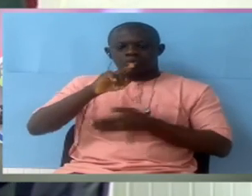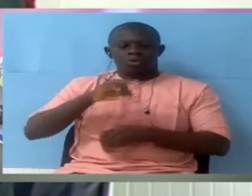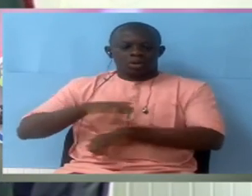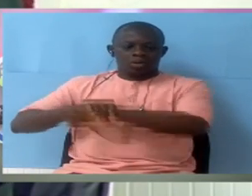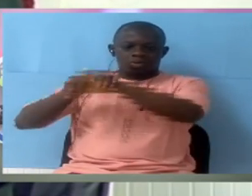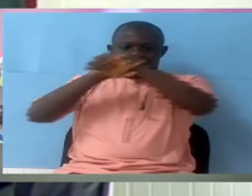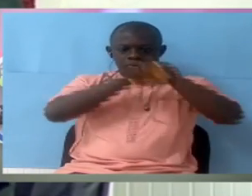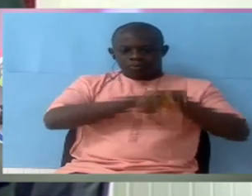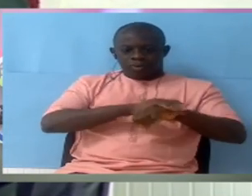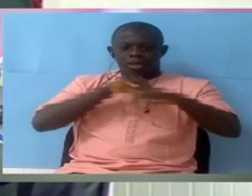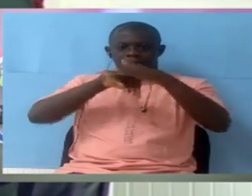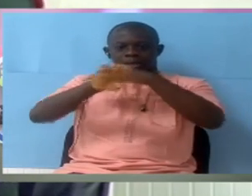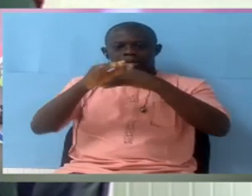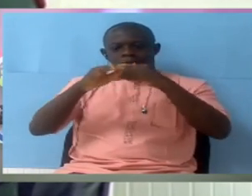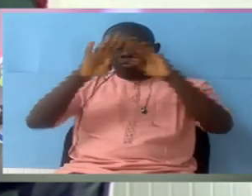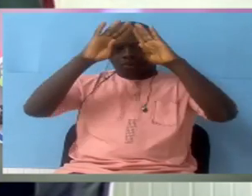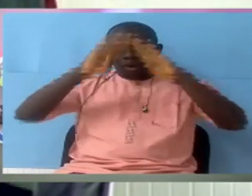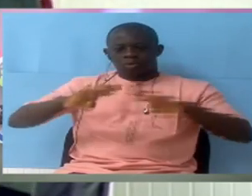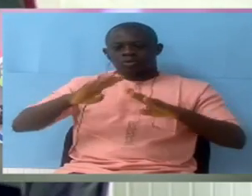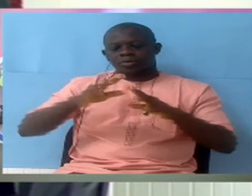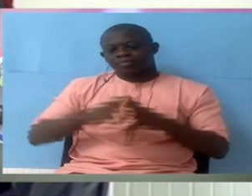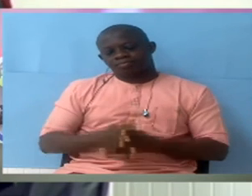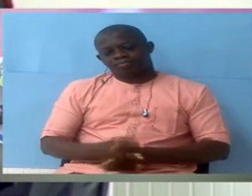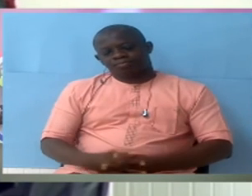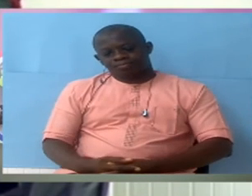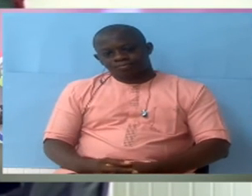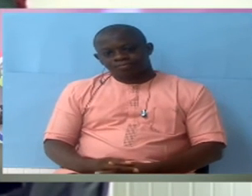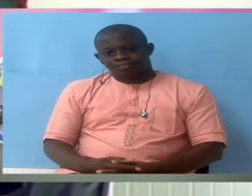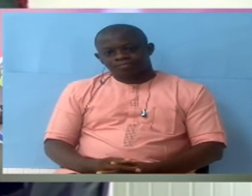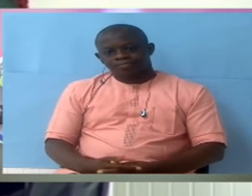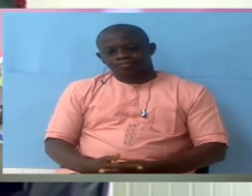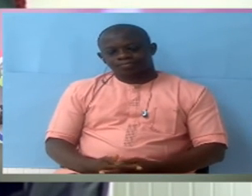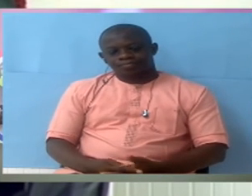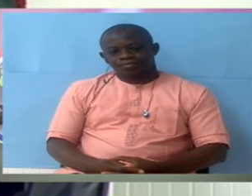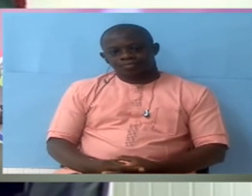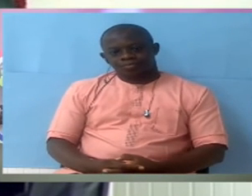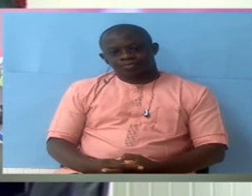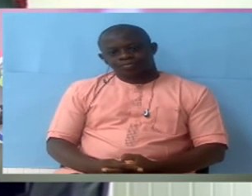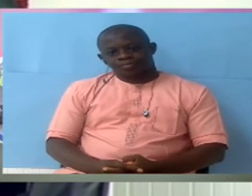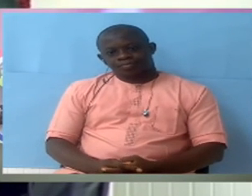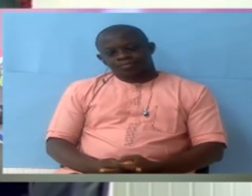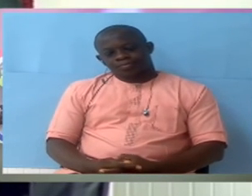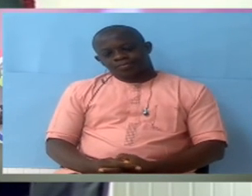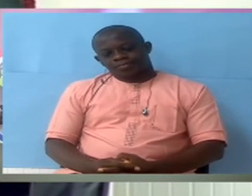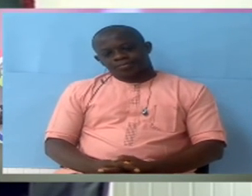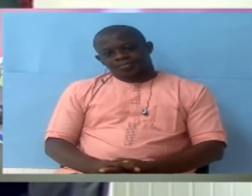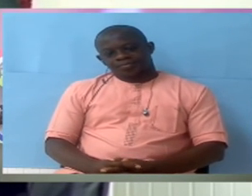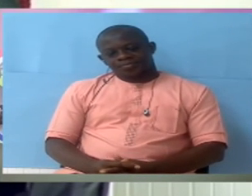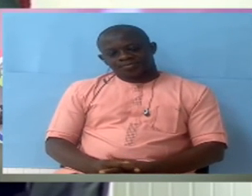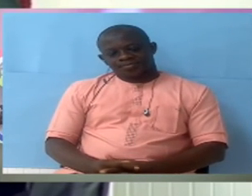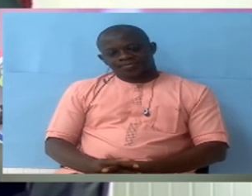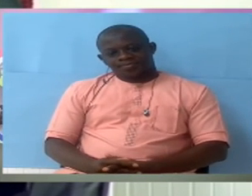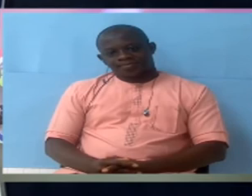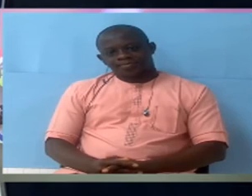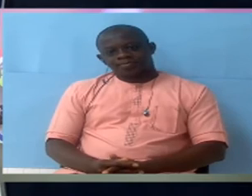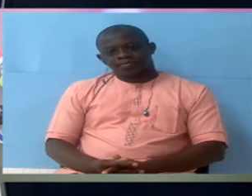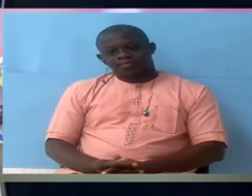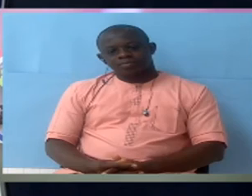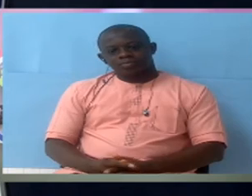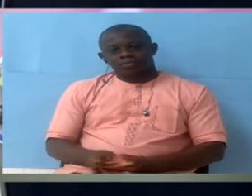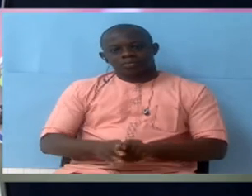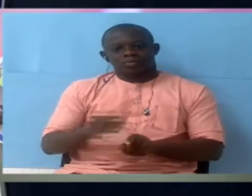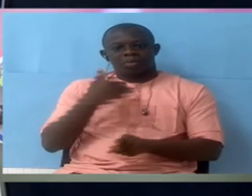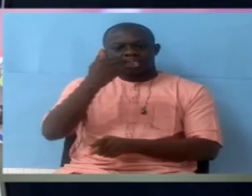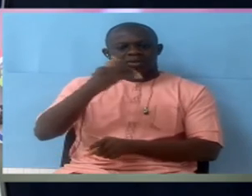ko xamne ñu ko indi mom moy topato ñu duggal ko kuy genné tamit mom moy topato ñu genné ko. Was he part of the